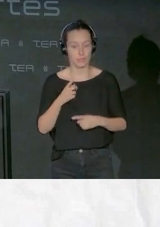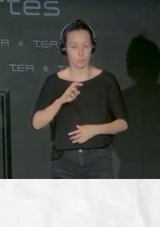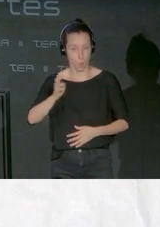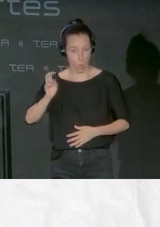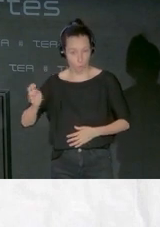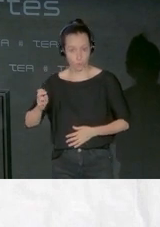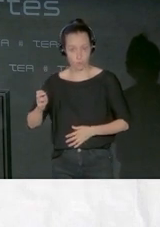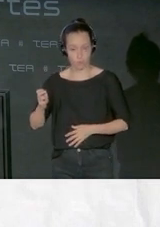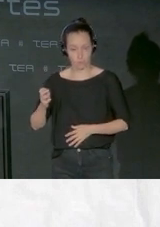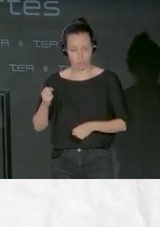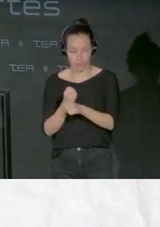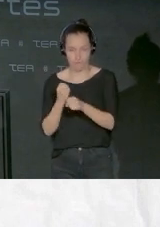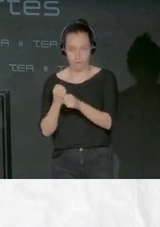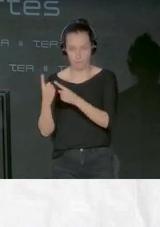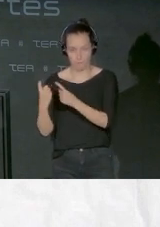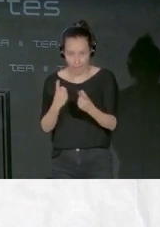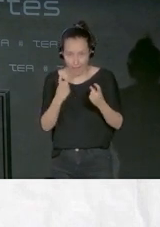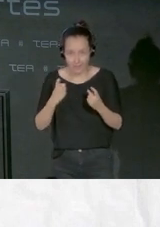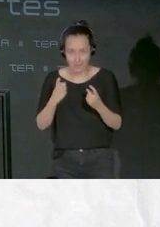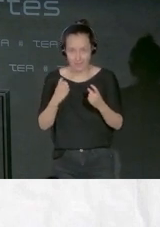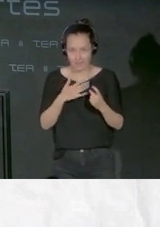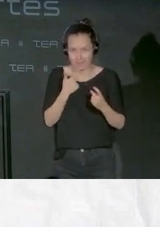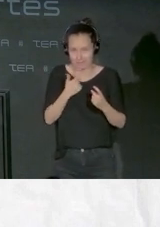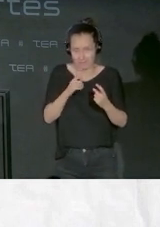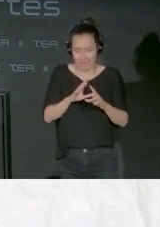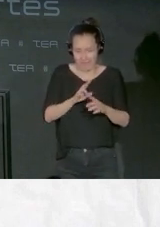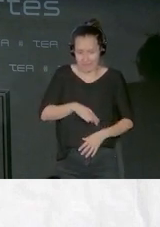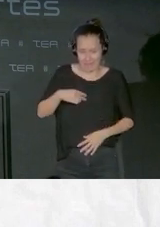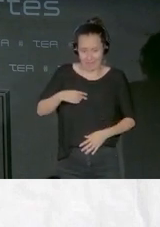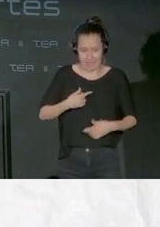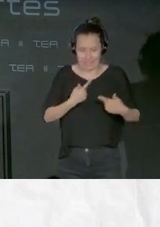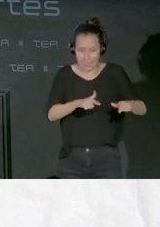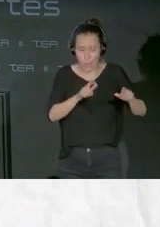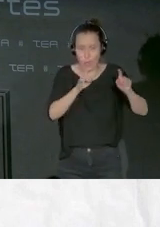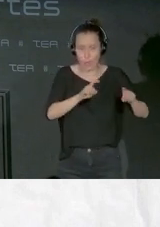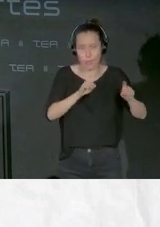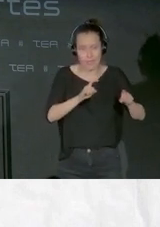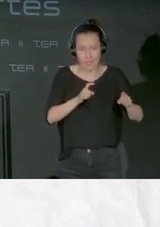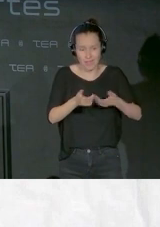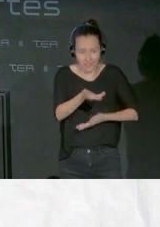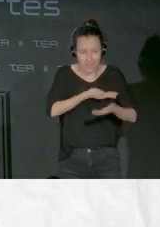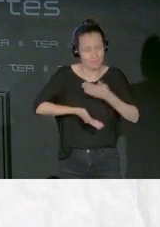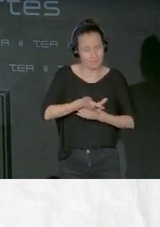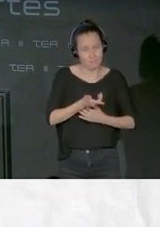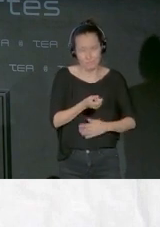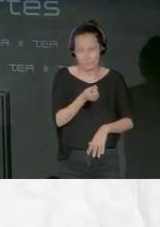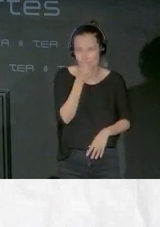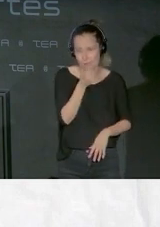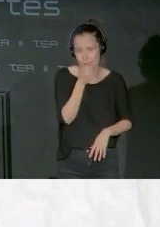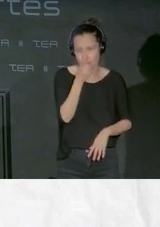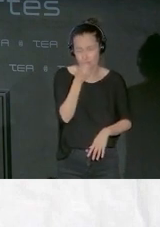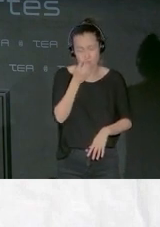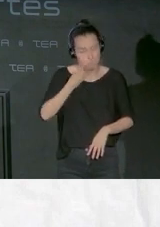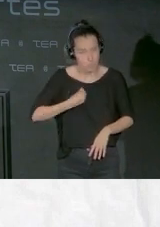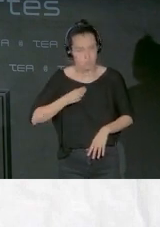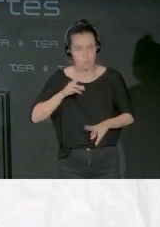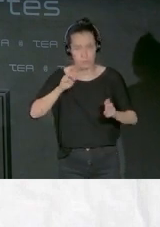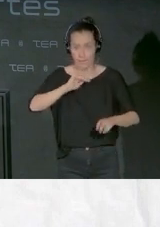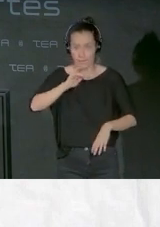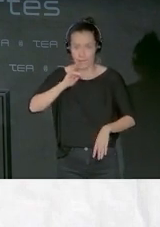is quite low. The same for the EU Pact for Skills, which some of you may have heard of, but again, there's a culture and creative